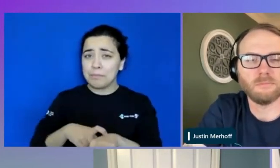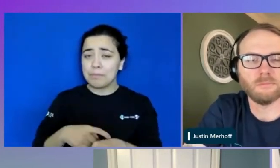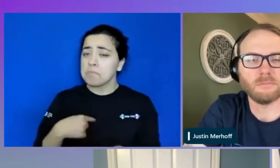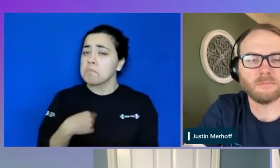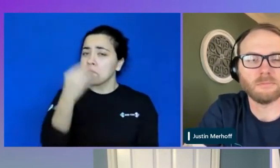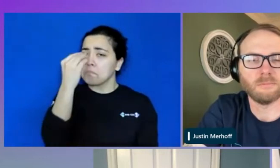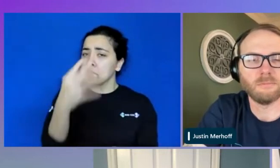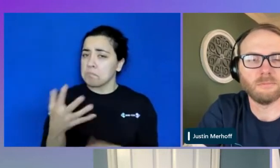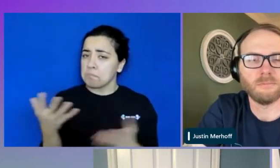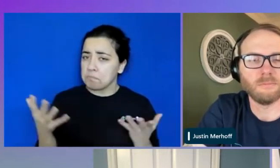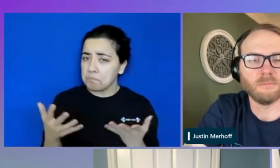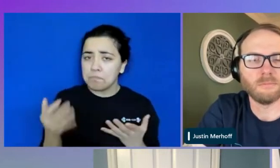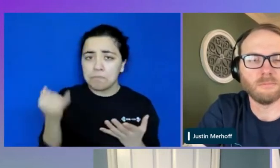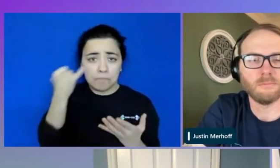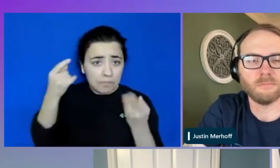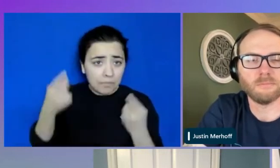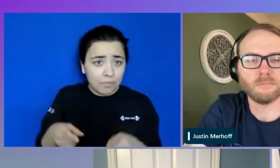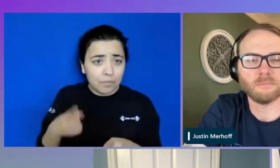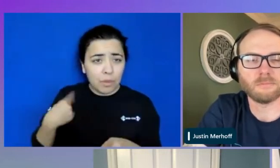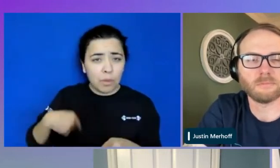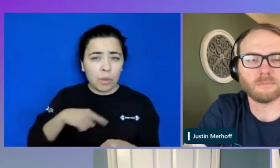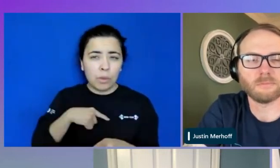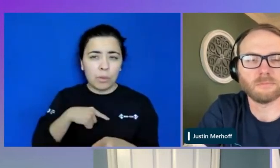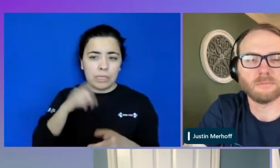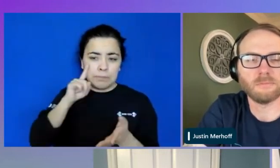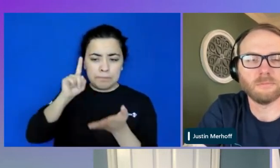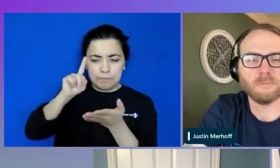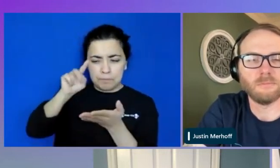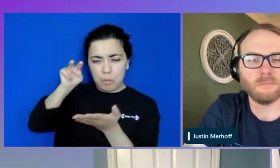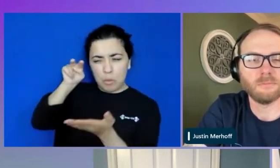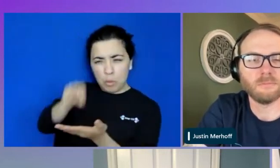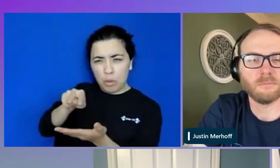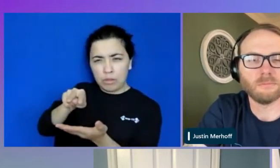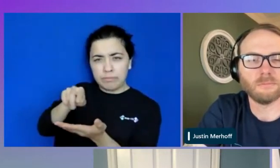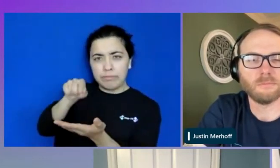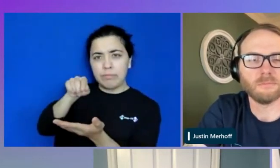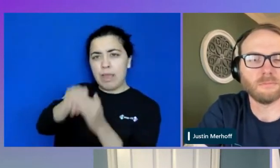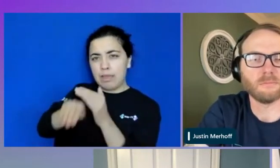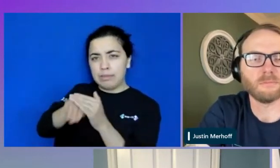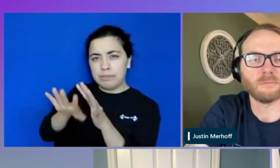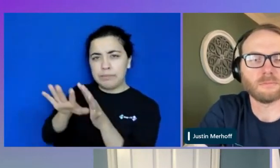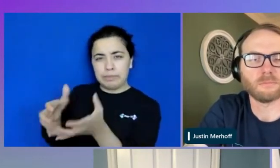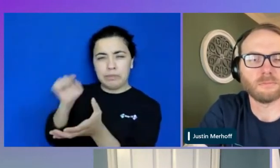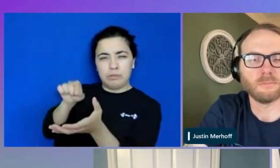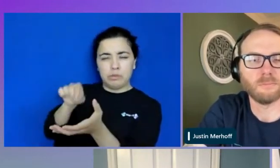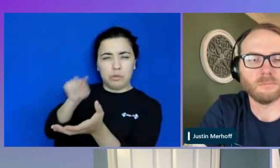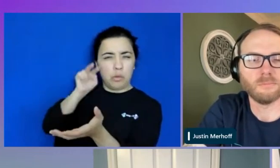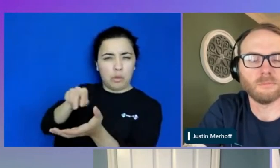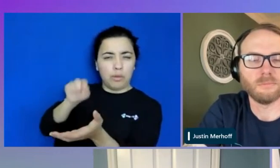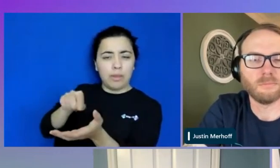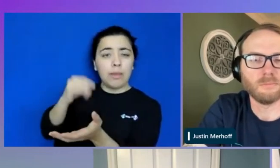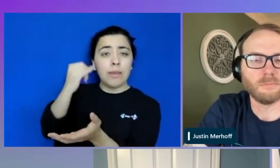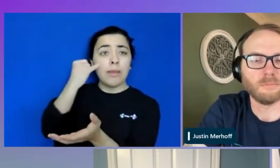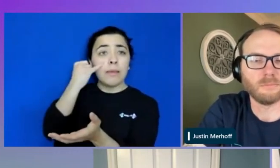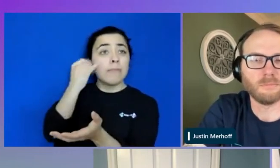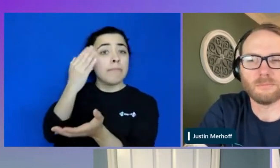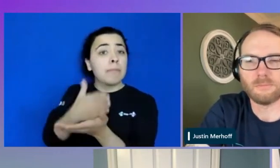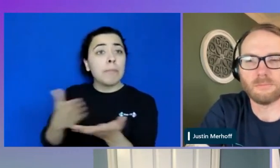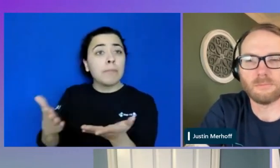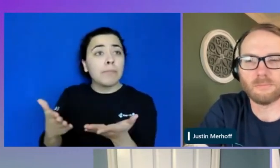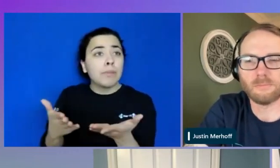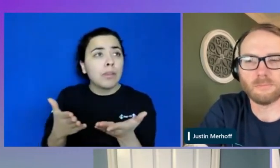that if we look just at the accessibility side, when you make something accessible to